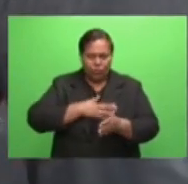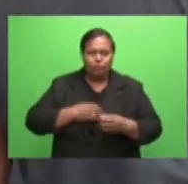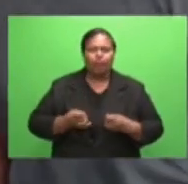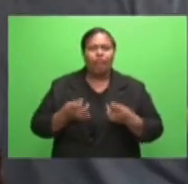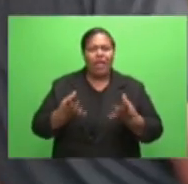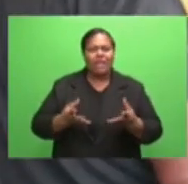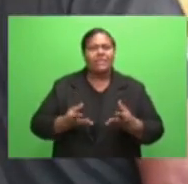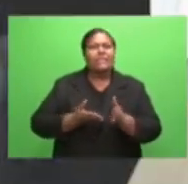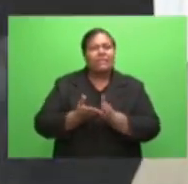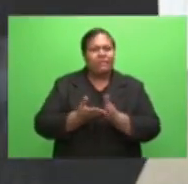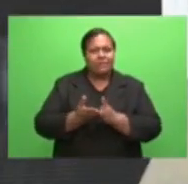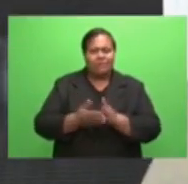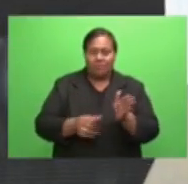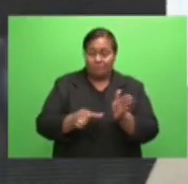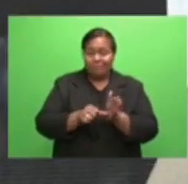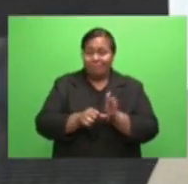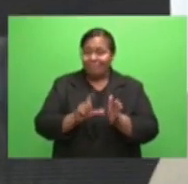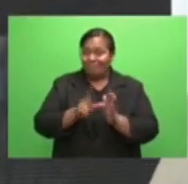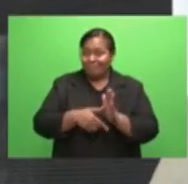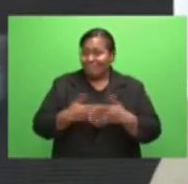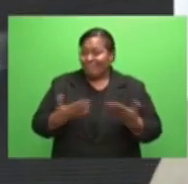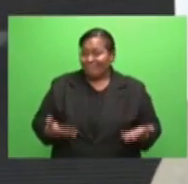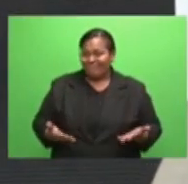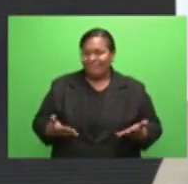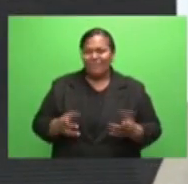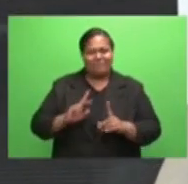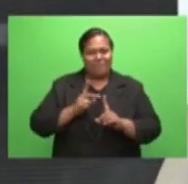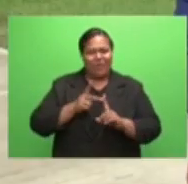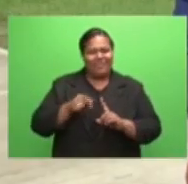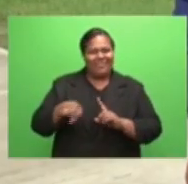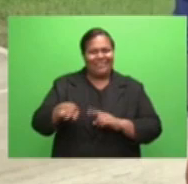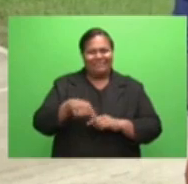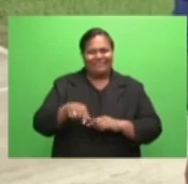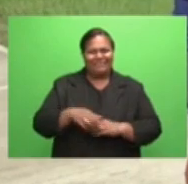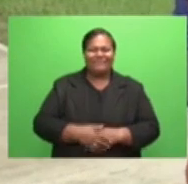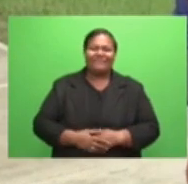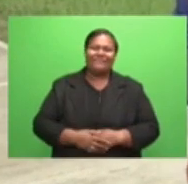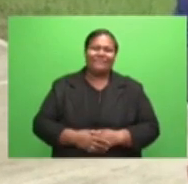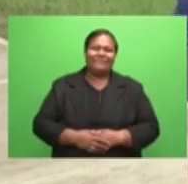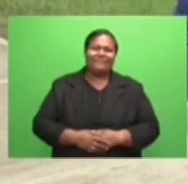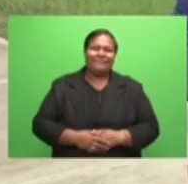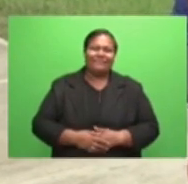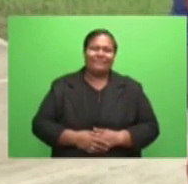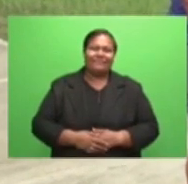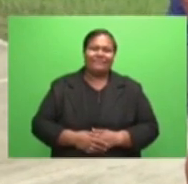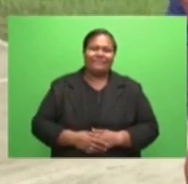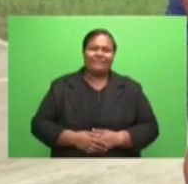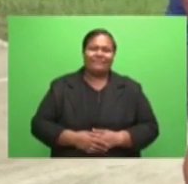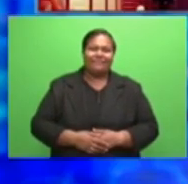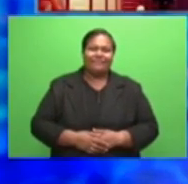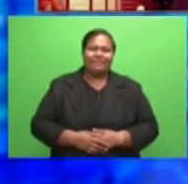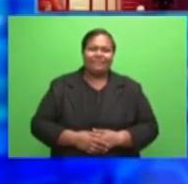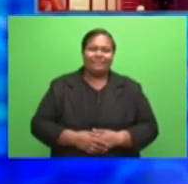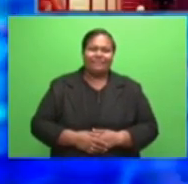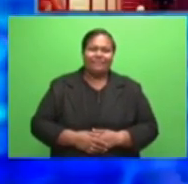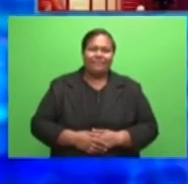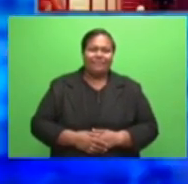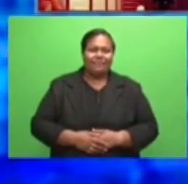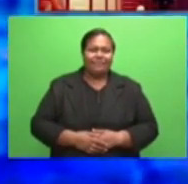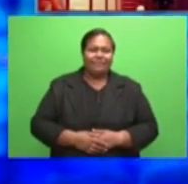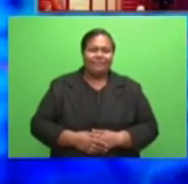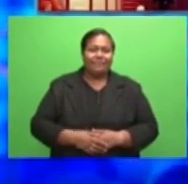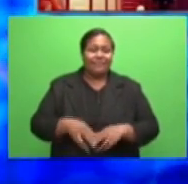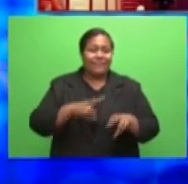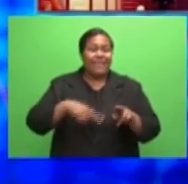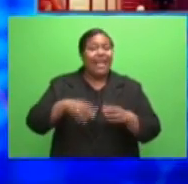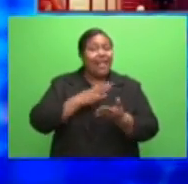during tough times remain a priority. Felipe Naikaso, FBC News. The Fiji